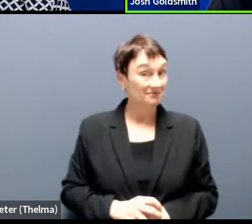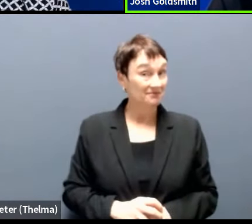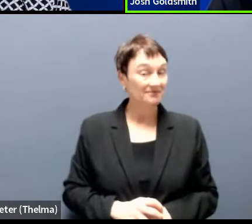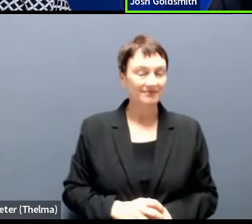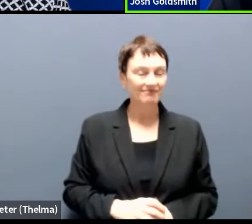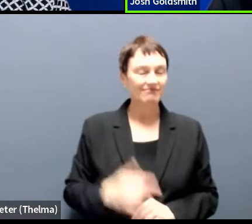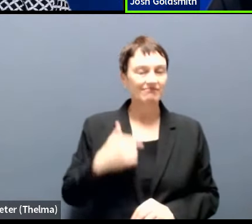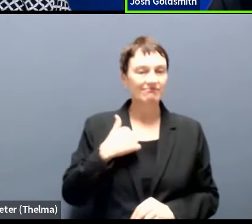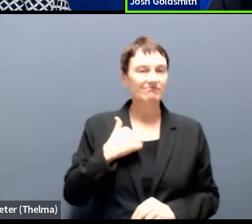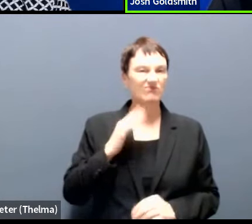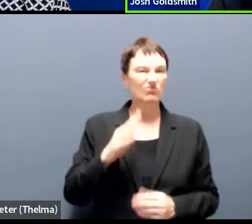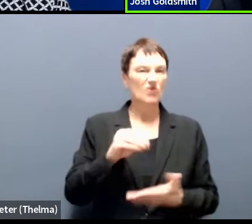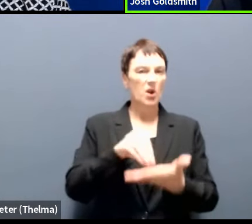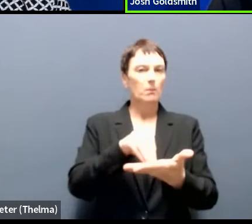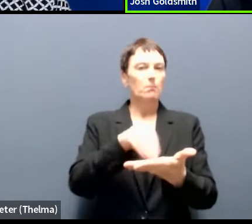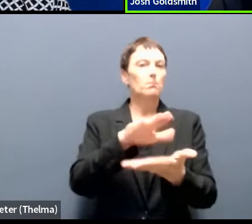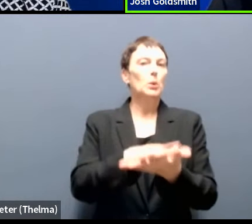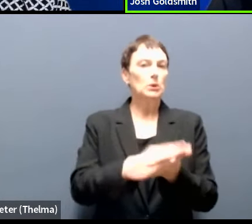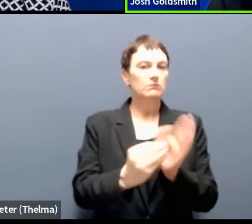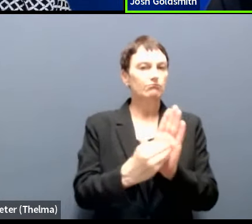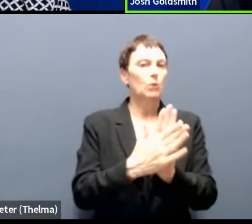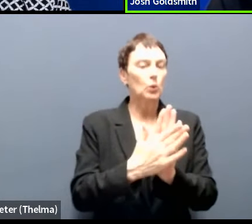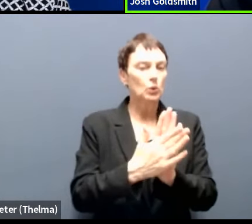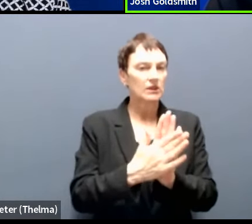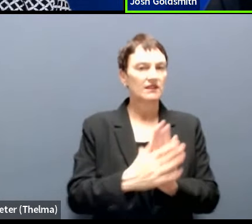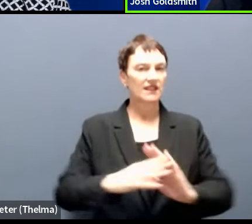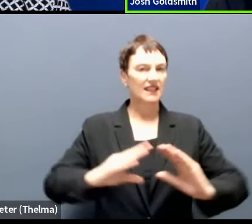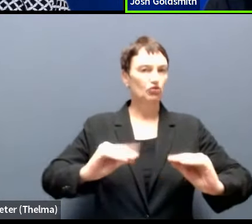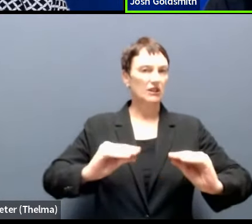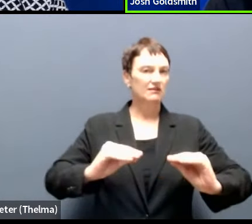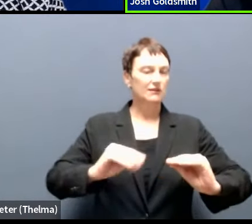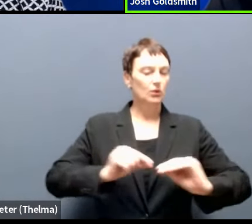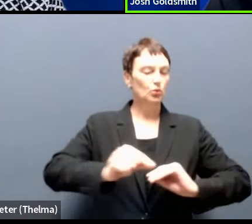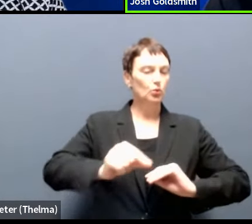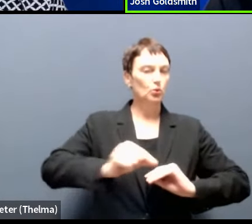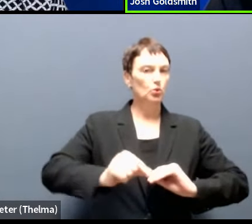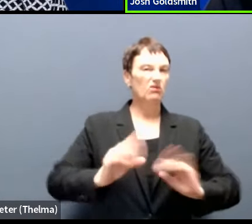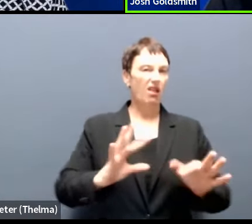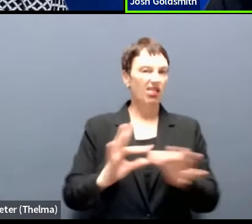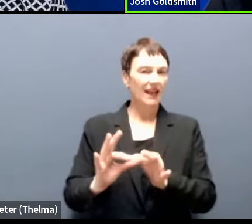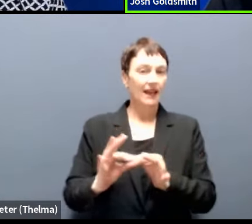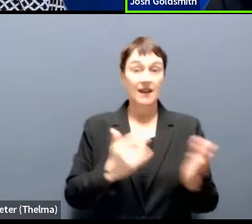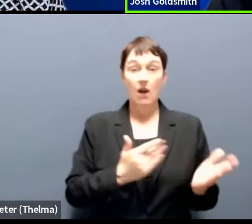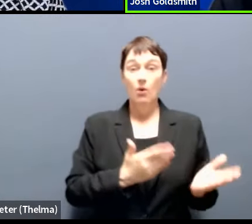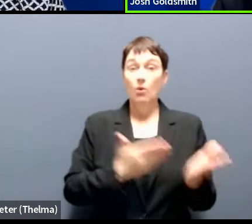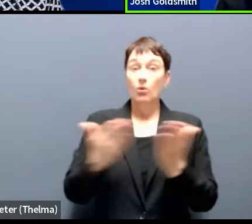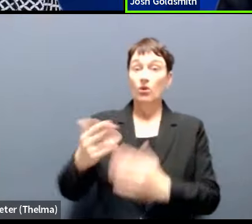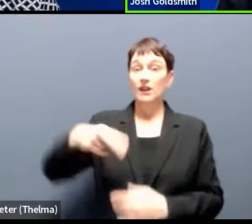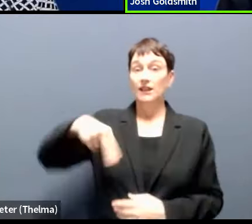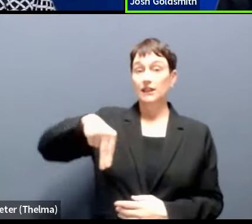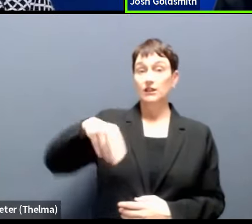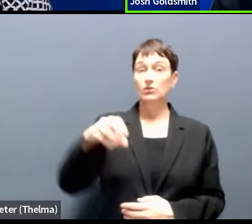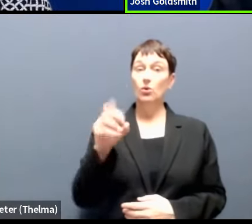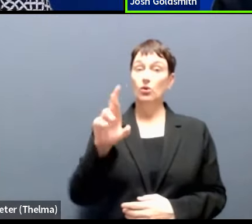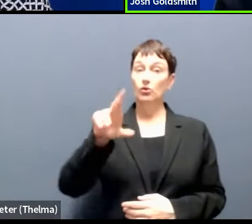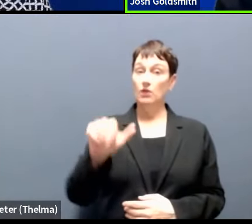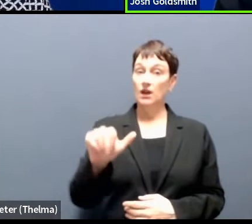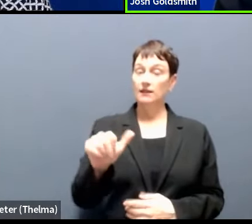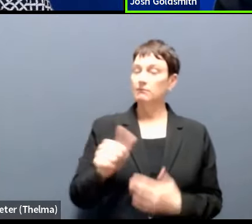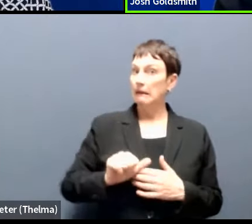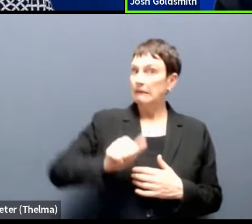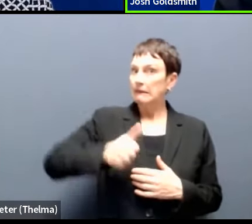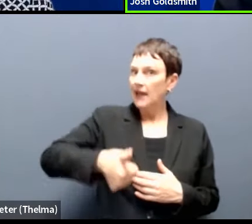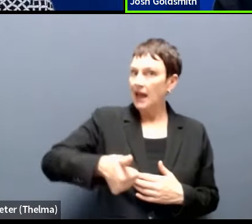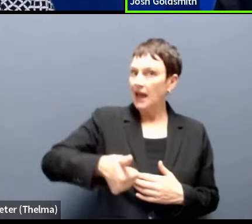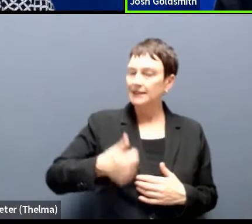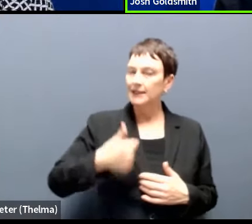that right in the chat in just a second. But for now, Nora, let me turn it over to you to tell people about the next fun thing